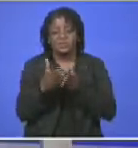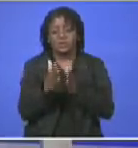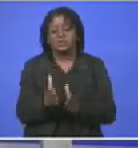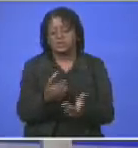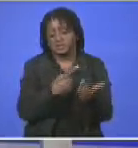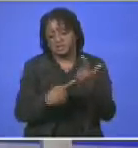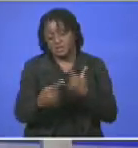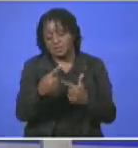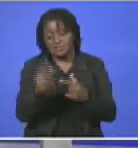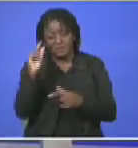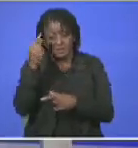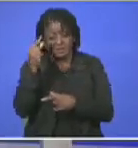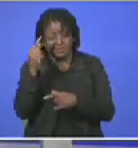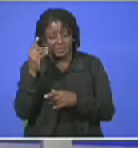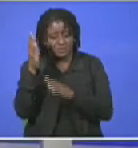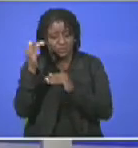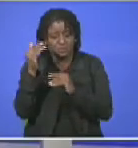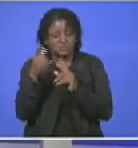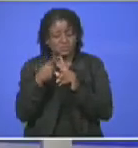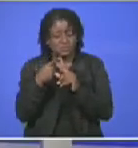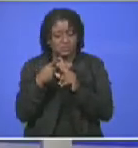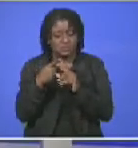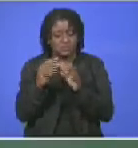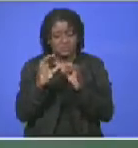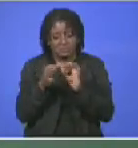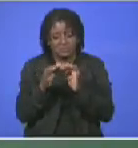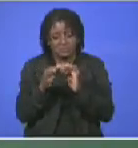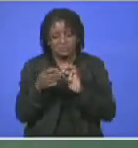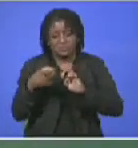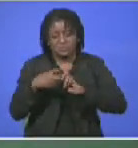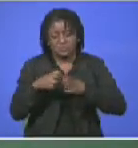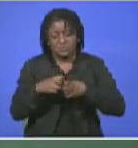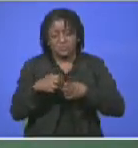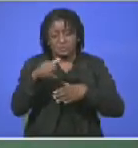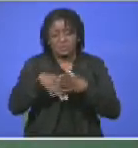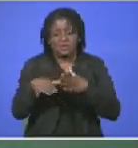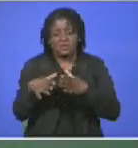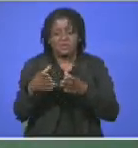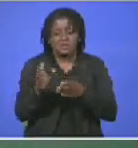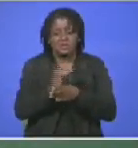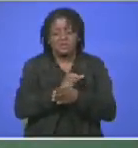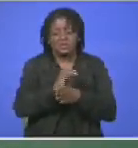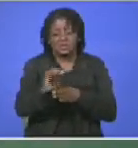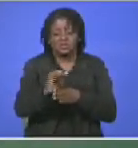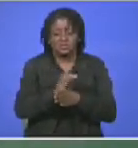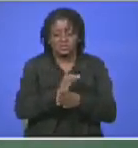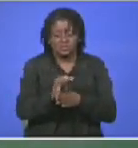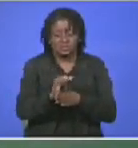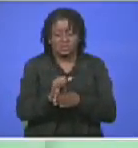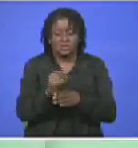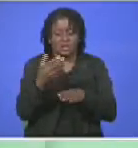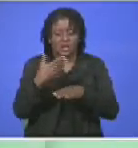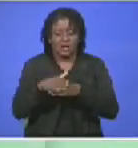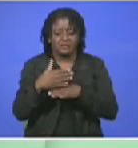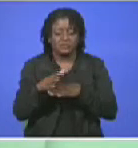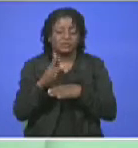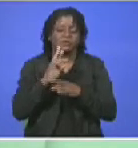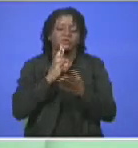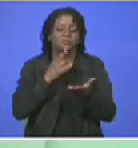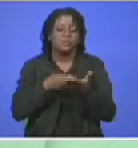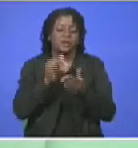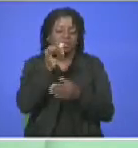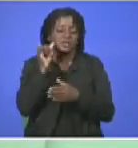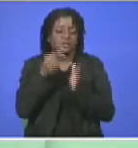the government looks to right the ship when it comes to the industry. This after a report issued yesterday revealed a series of breaches linked